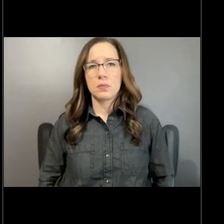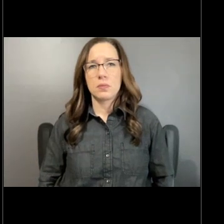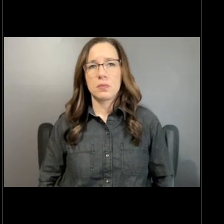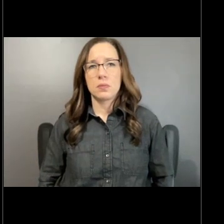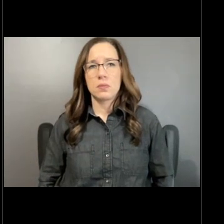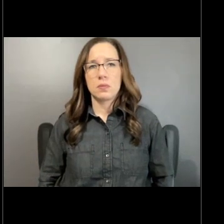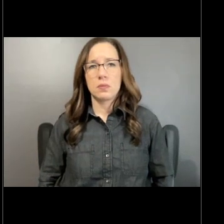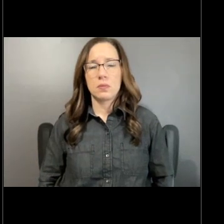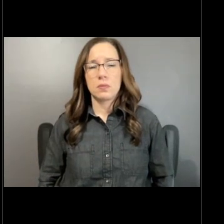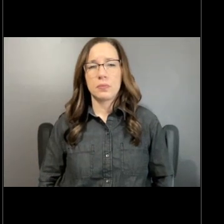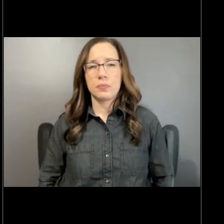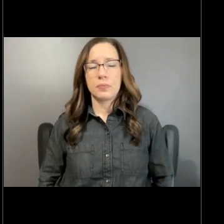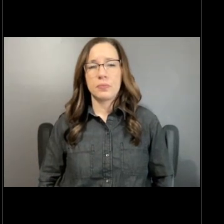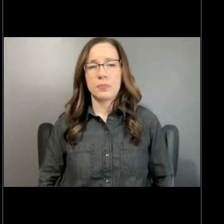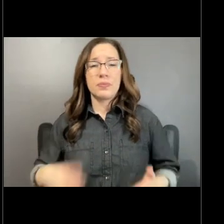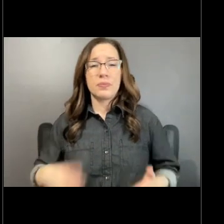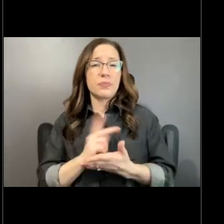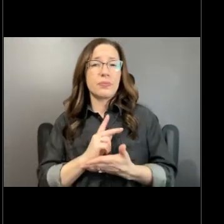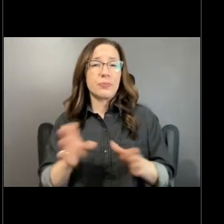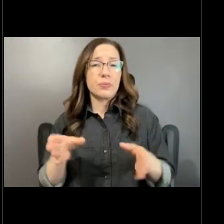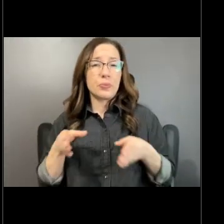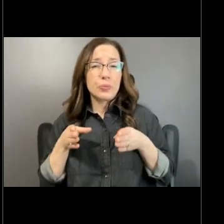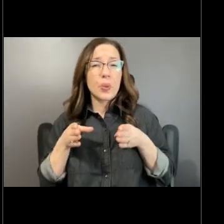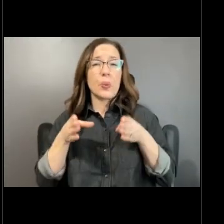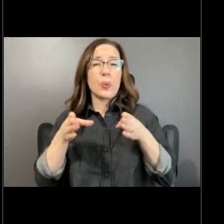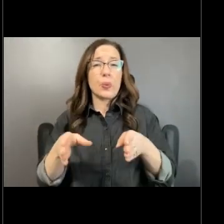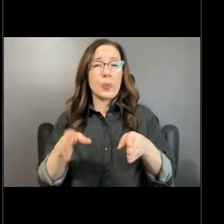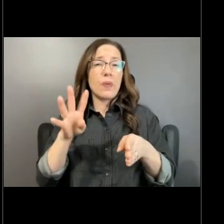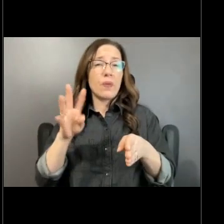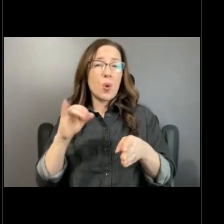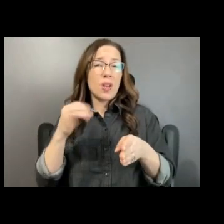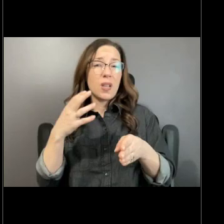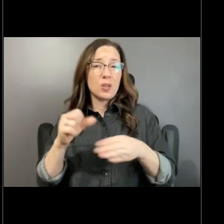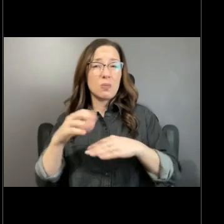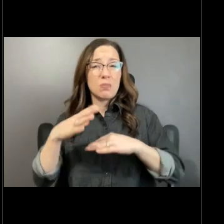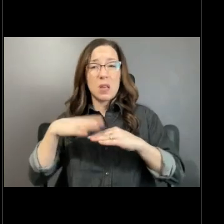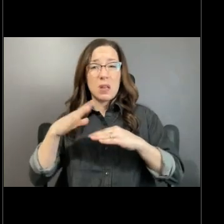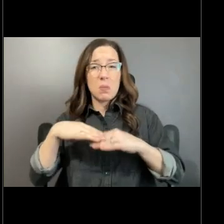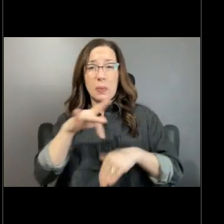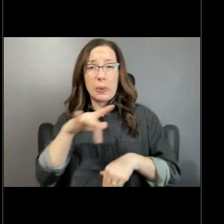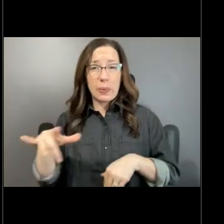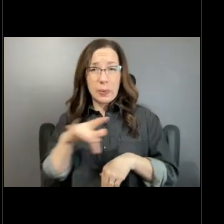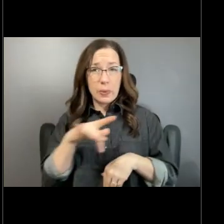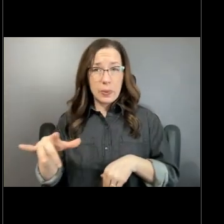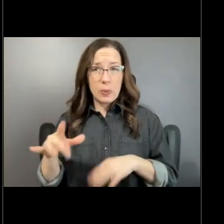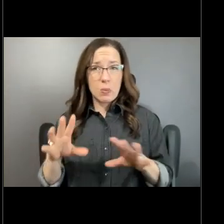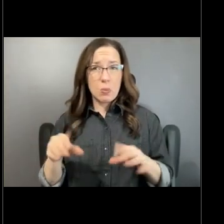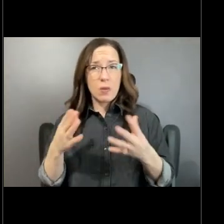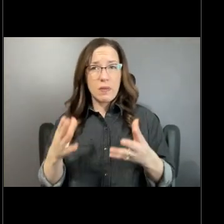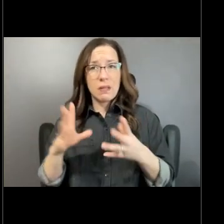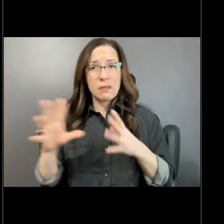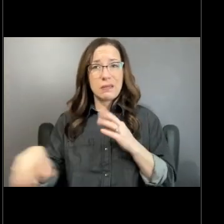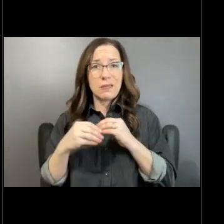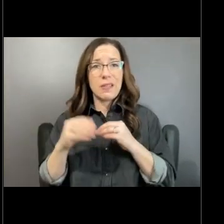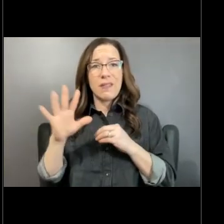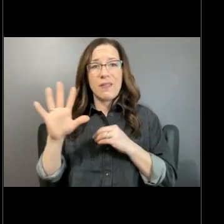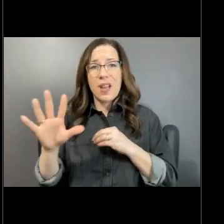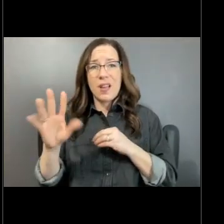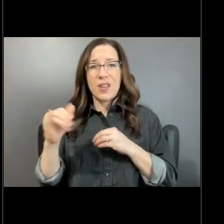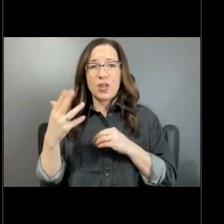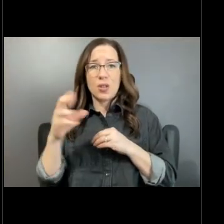In a narrow kitchen, the 40-inch minimum clearance provides an additional